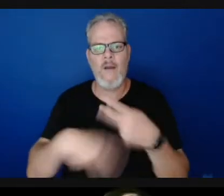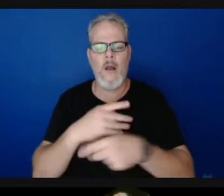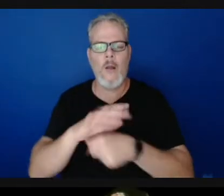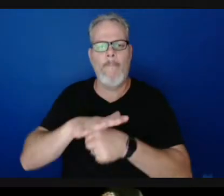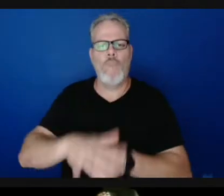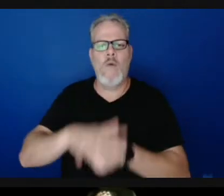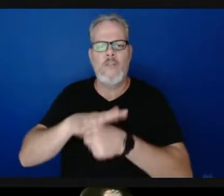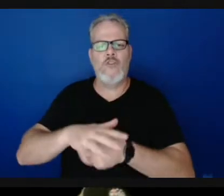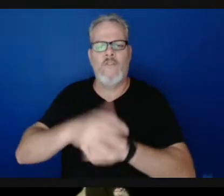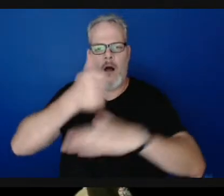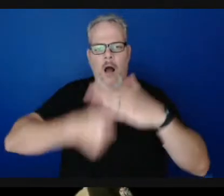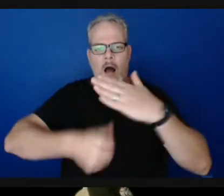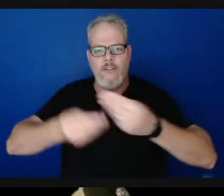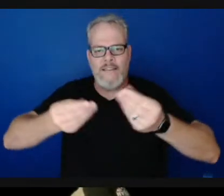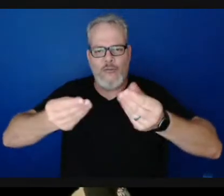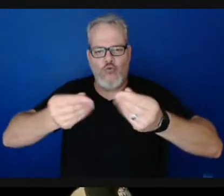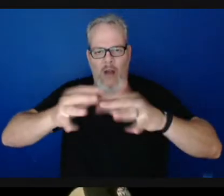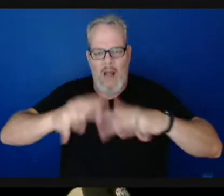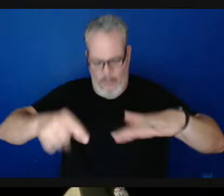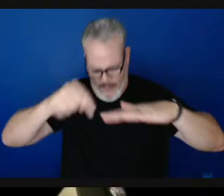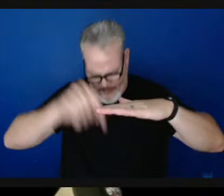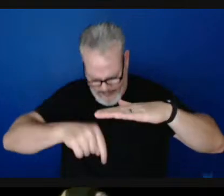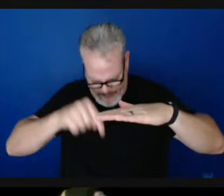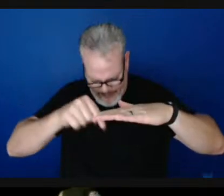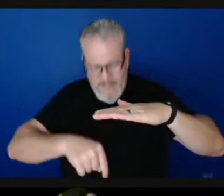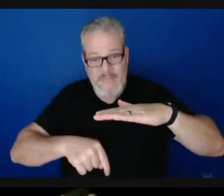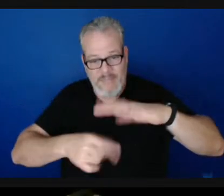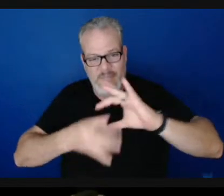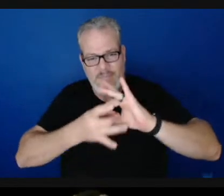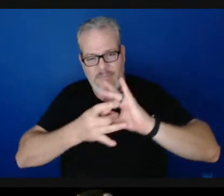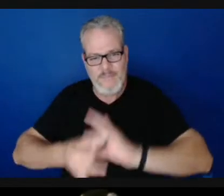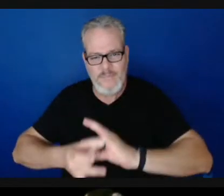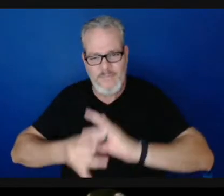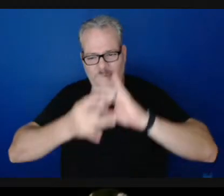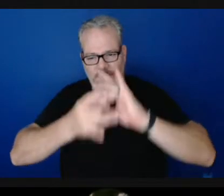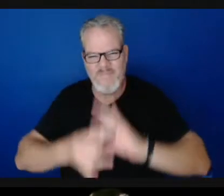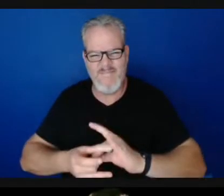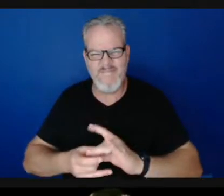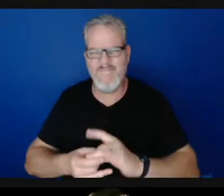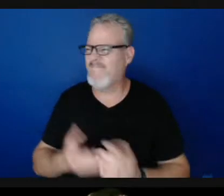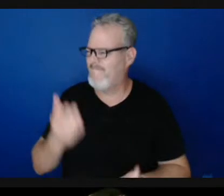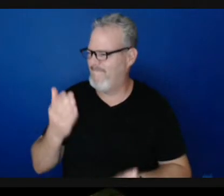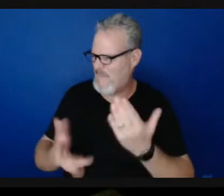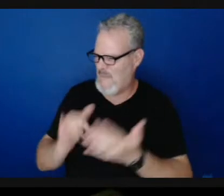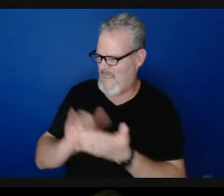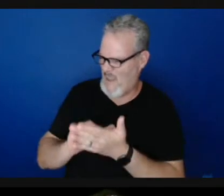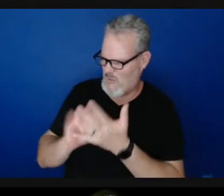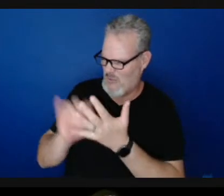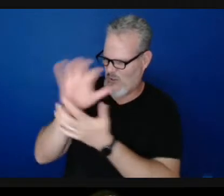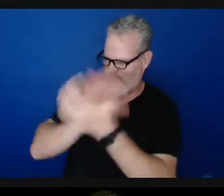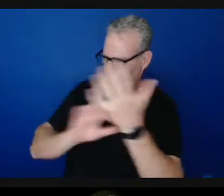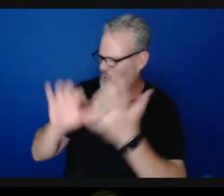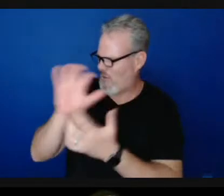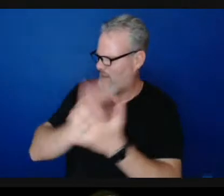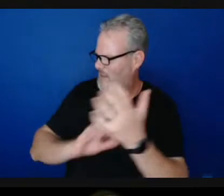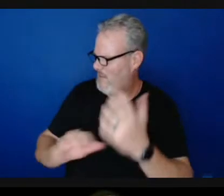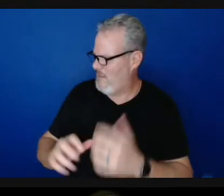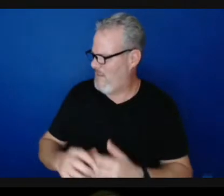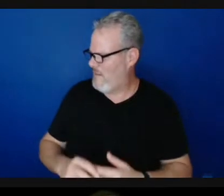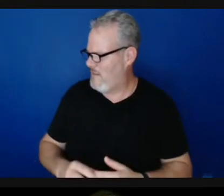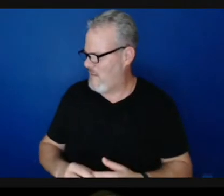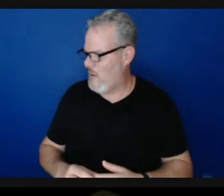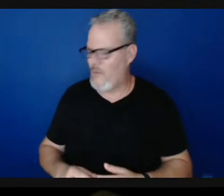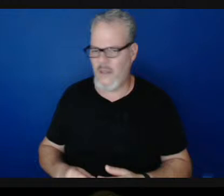not just a one-way flow back, right? So maybe not the best way to explain that, but my best effort today here, and that's